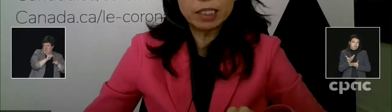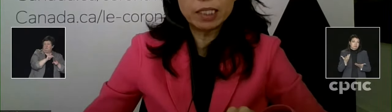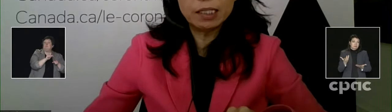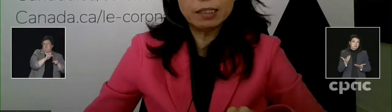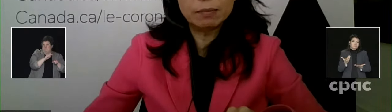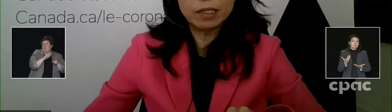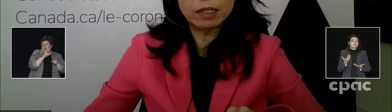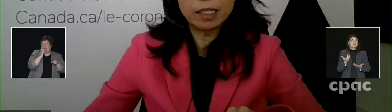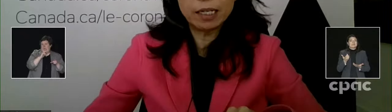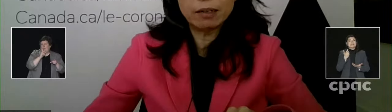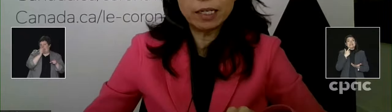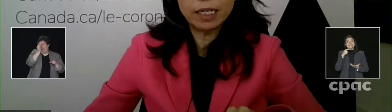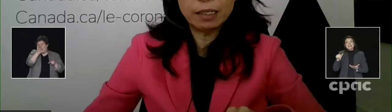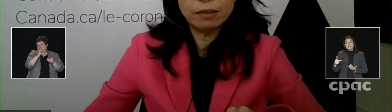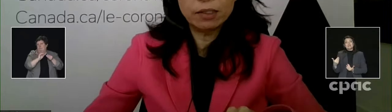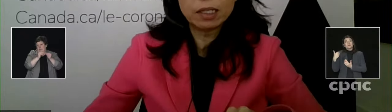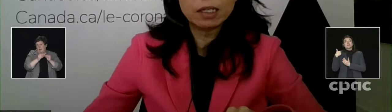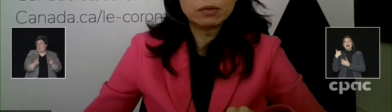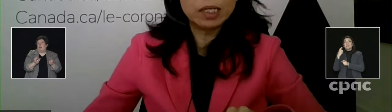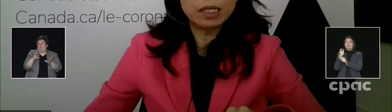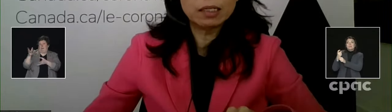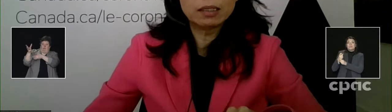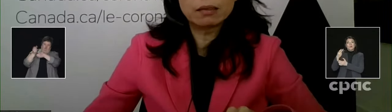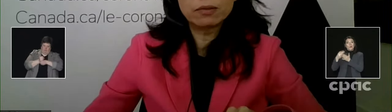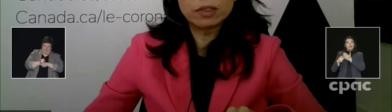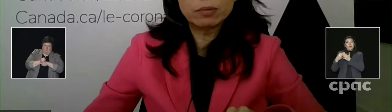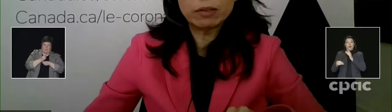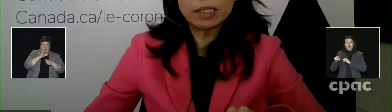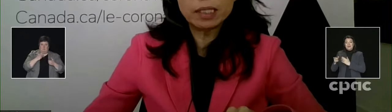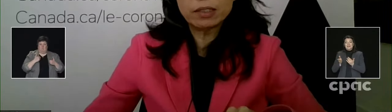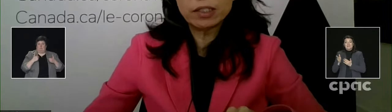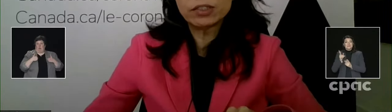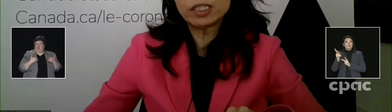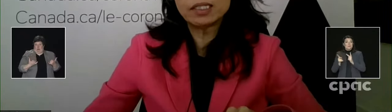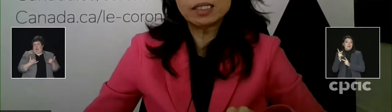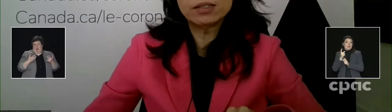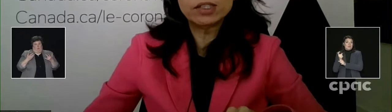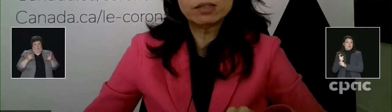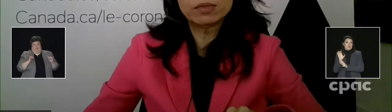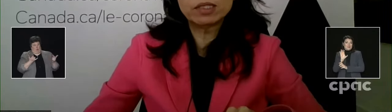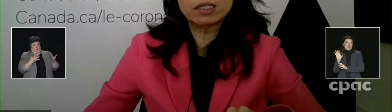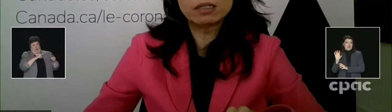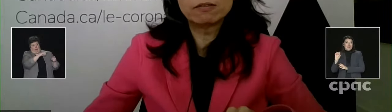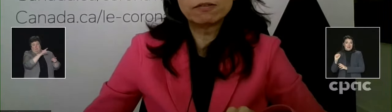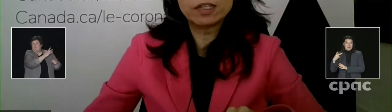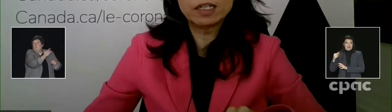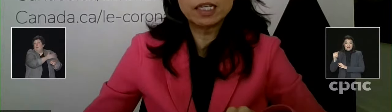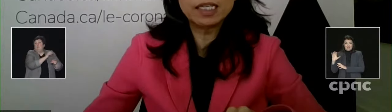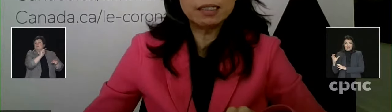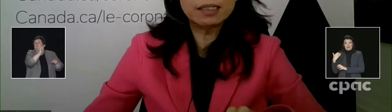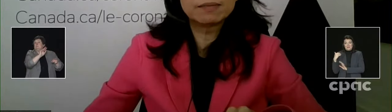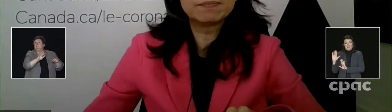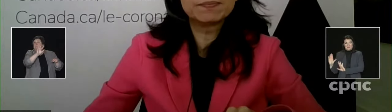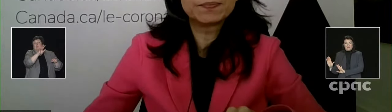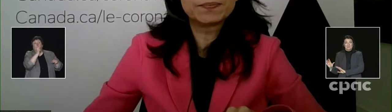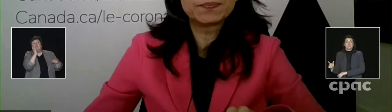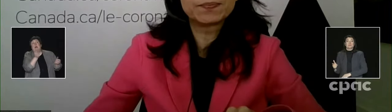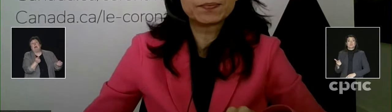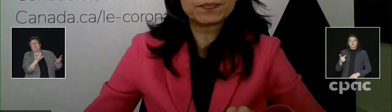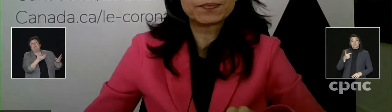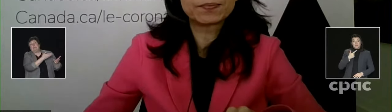their responsibilities. But on our end, we are consulting with the province territories in terms of their